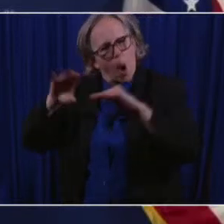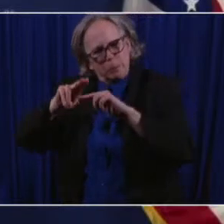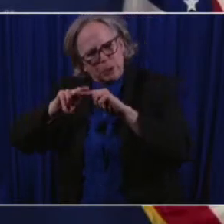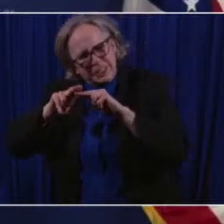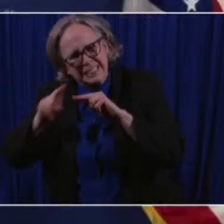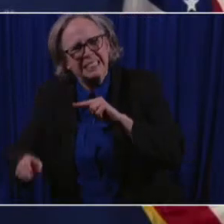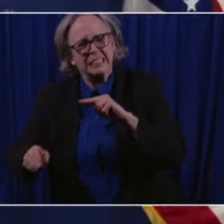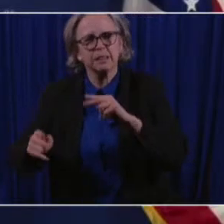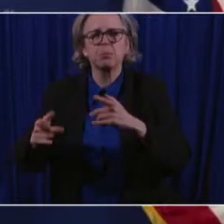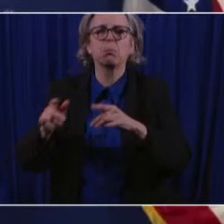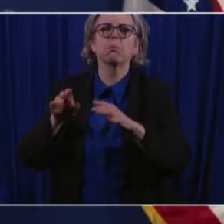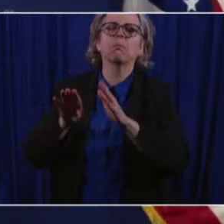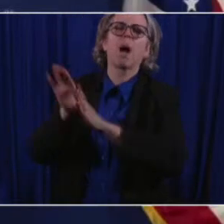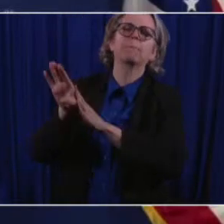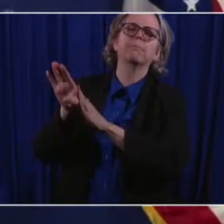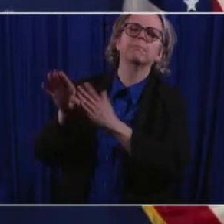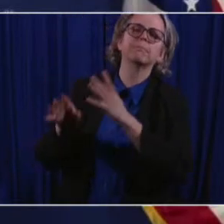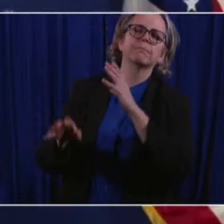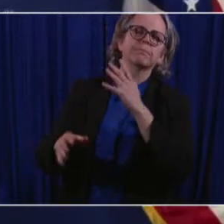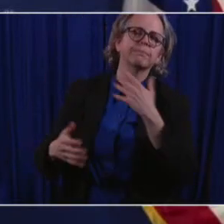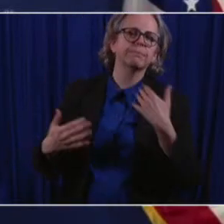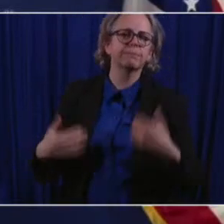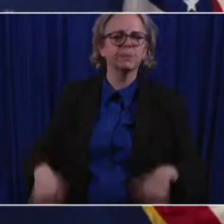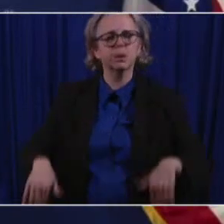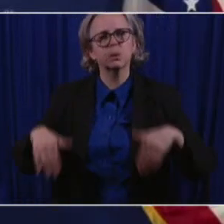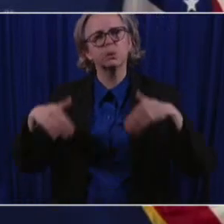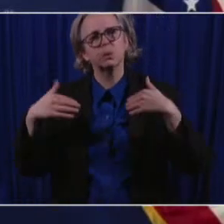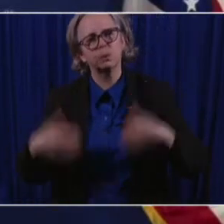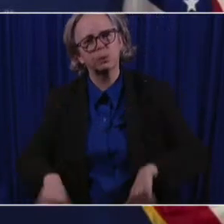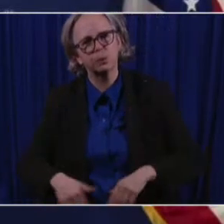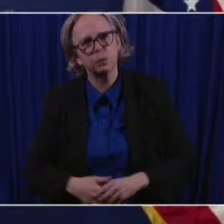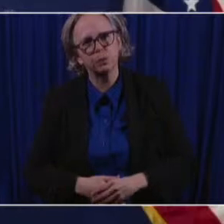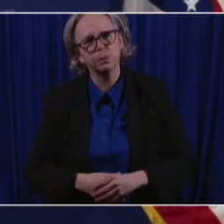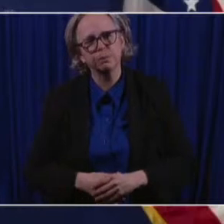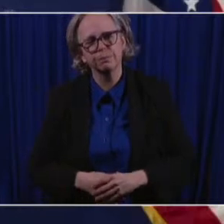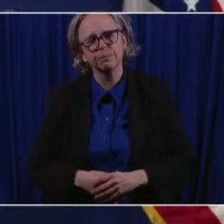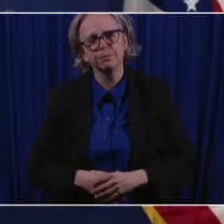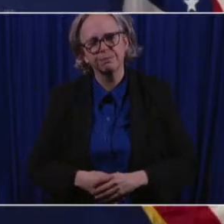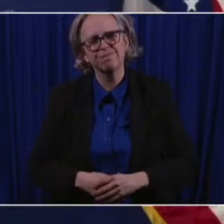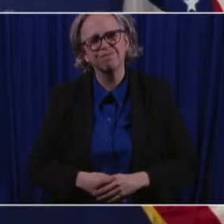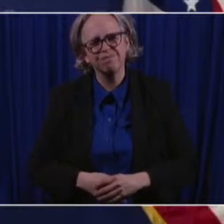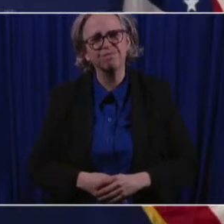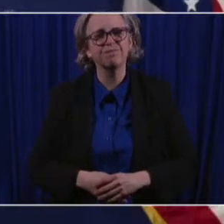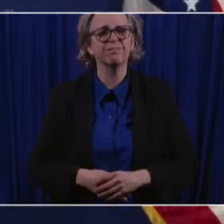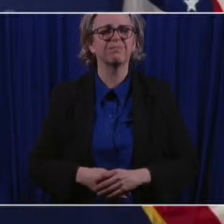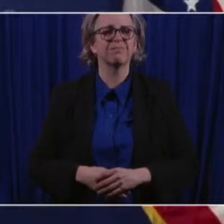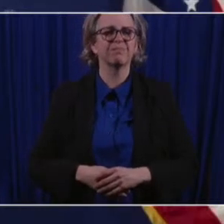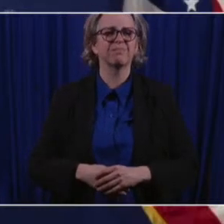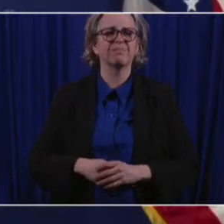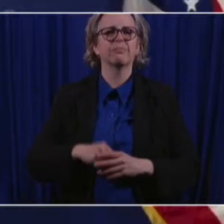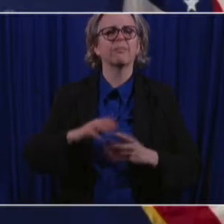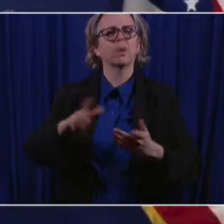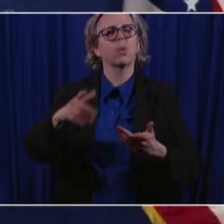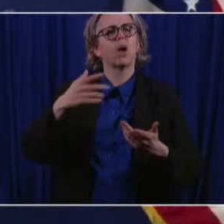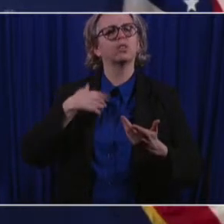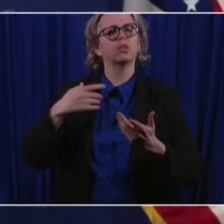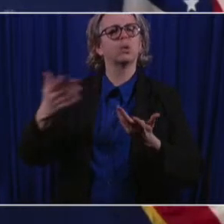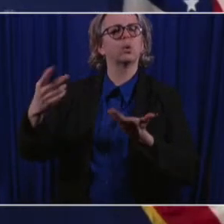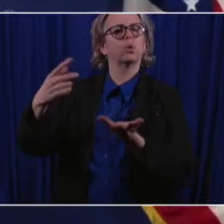Let me now check in with Toledo-Lucas County Health Department Commissioner, Dr.